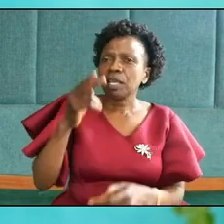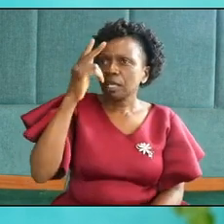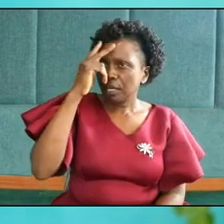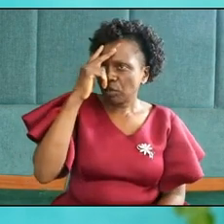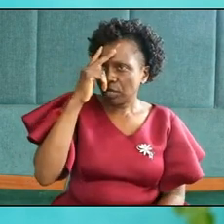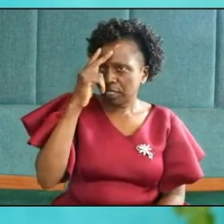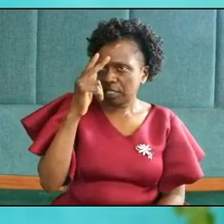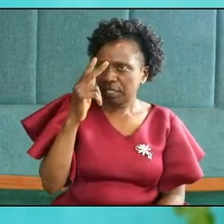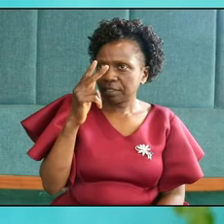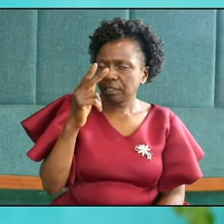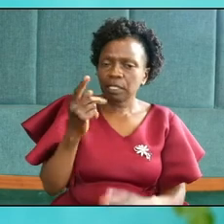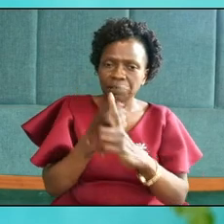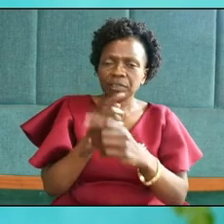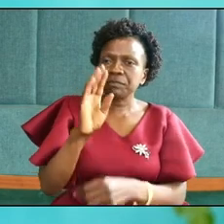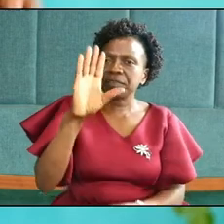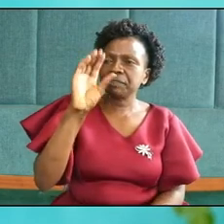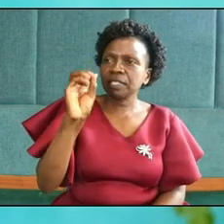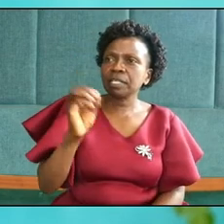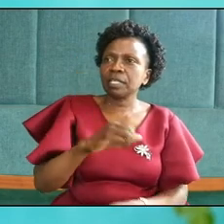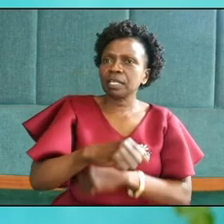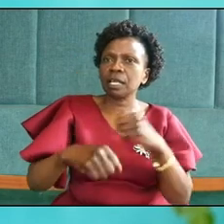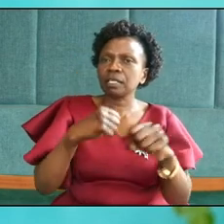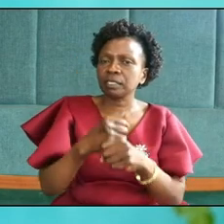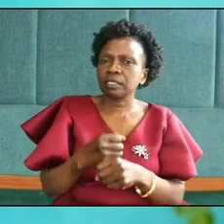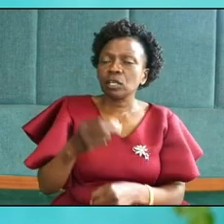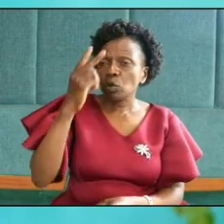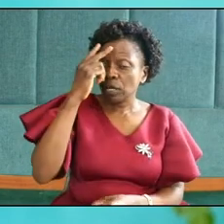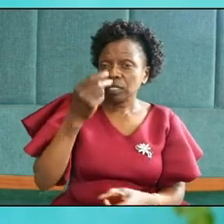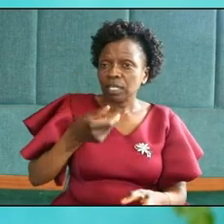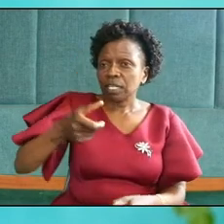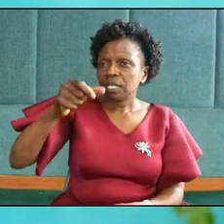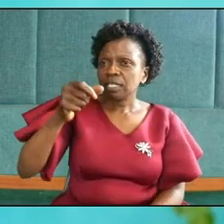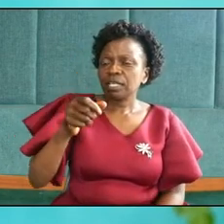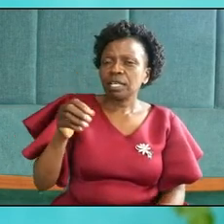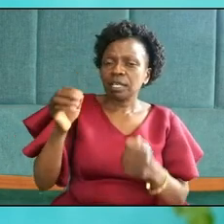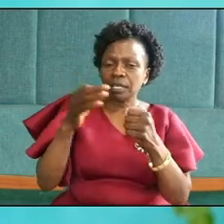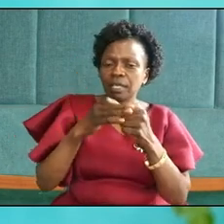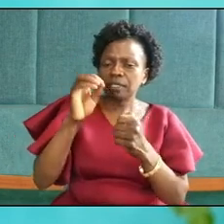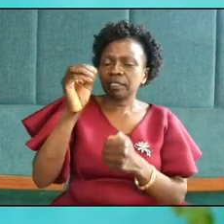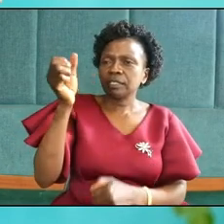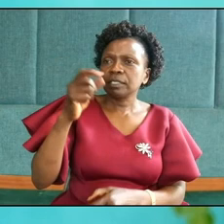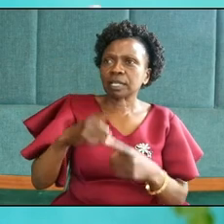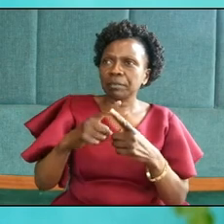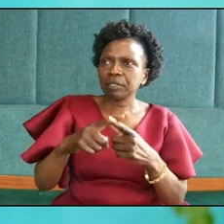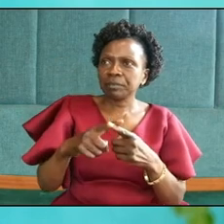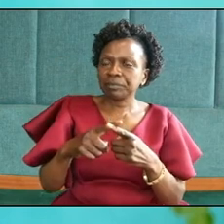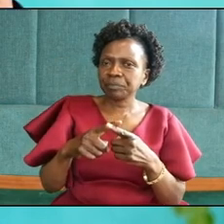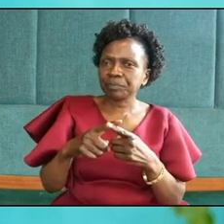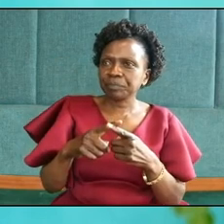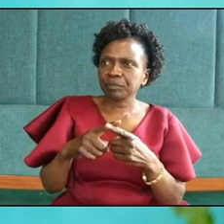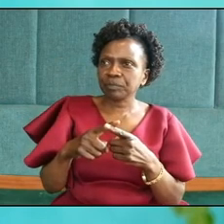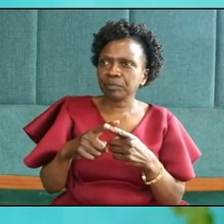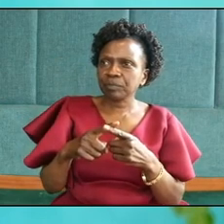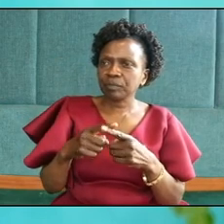a difference of 50 years, knowledge increased eight times. From 1950 to 1960,